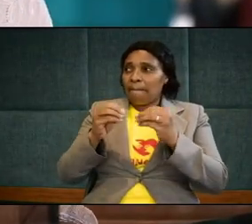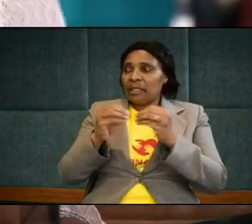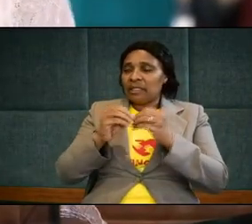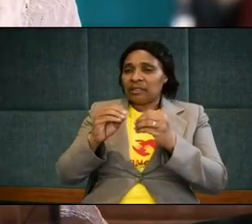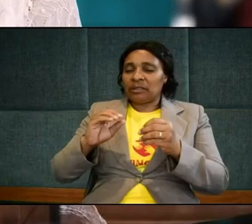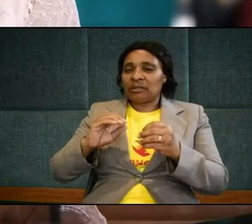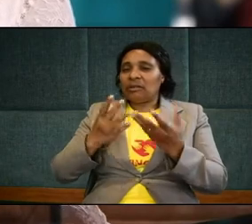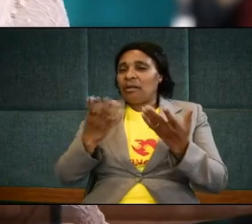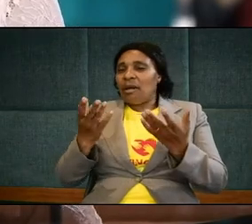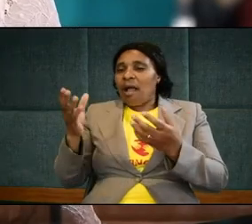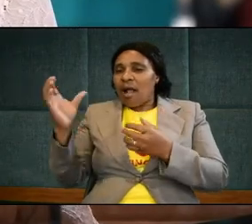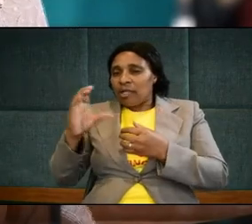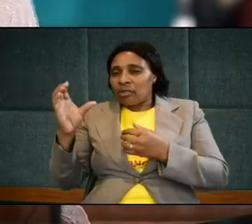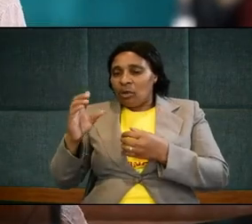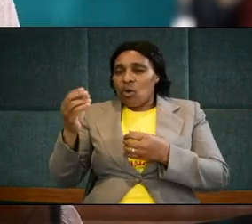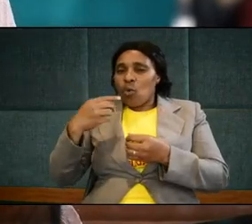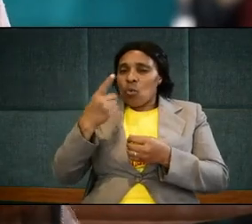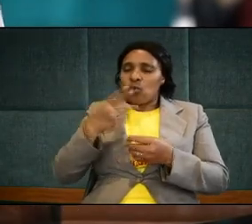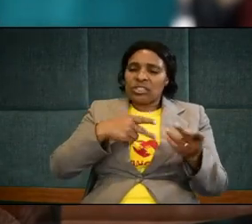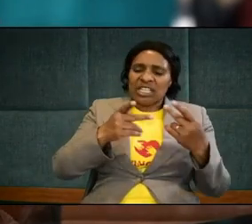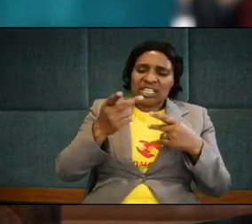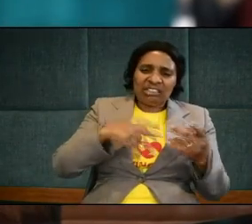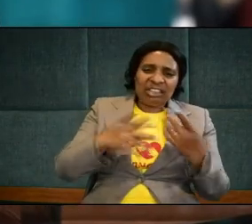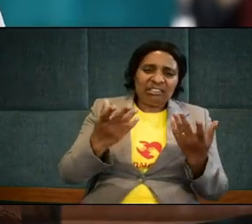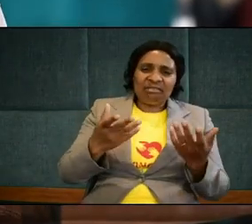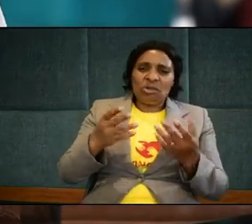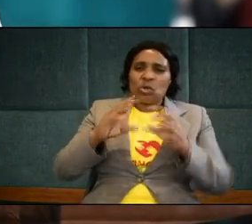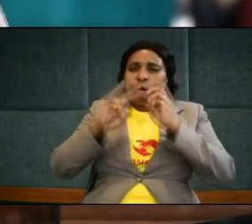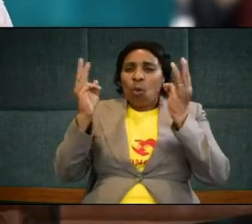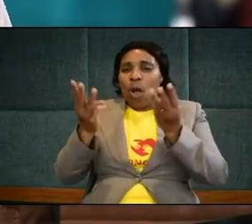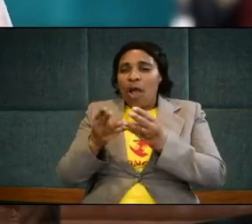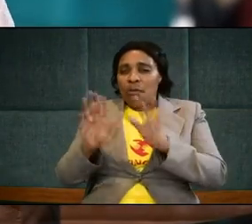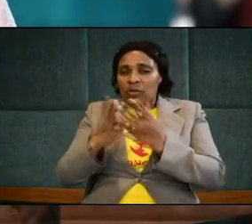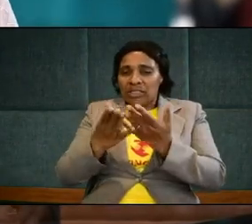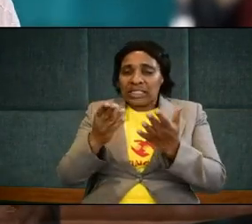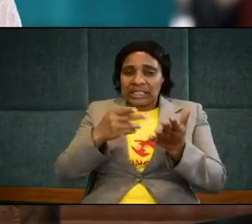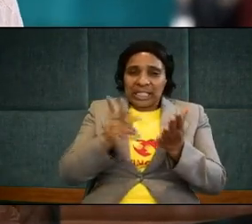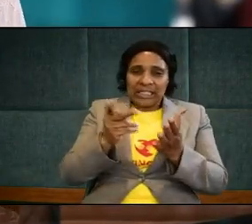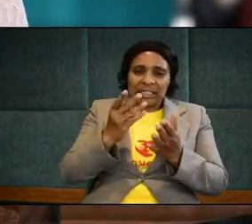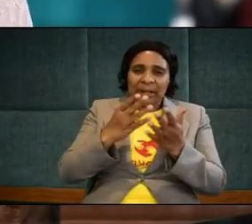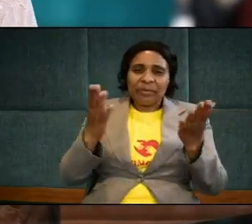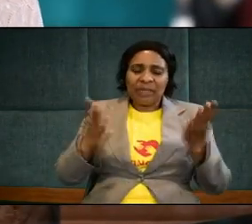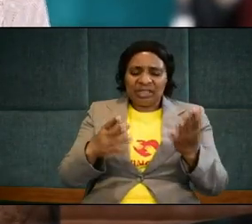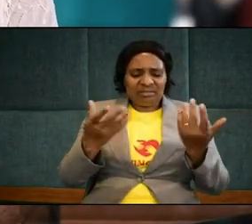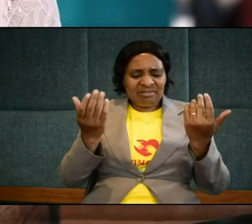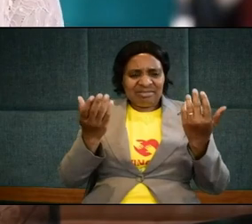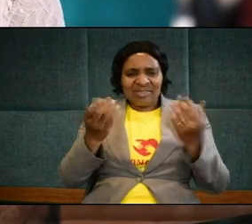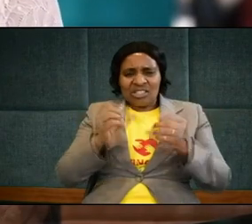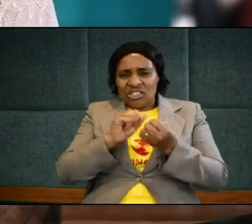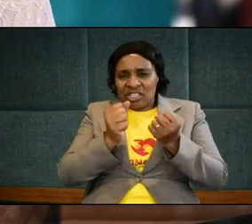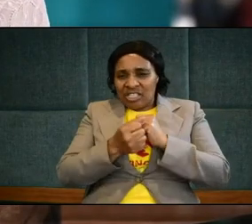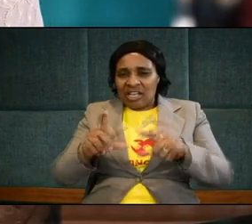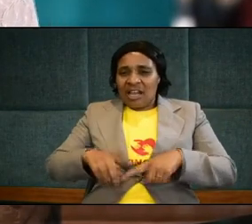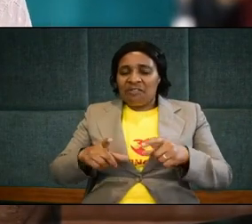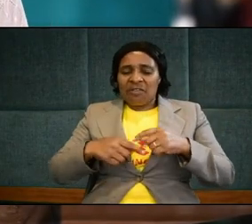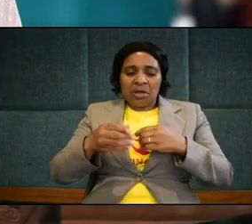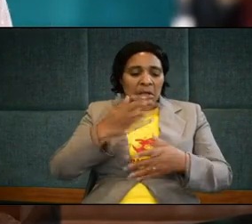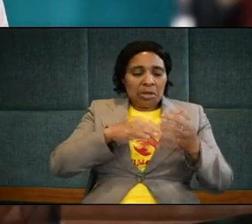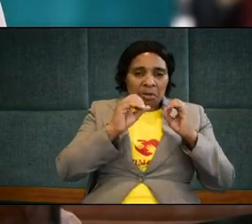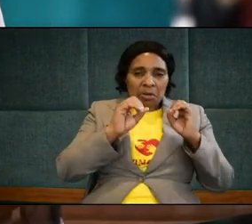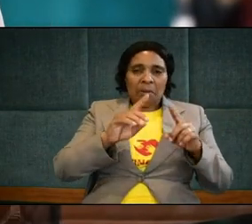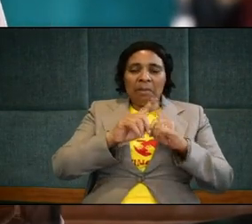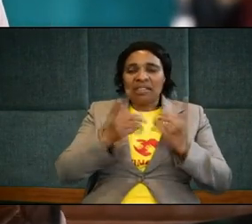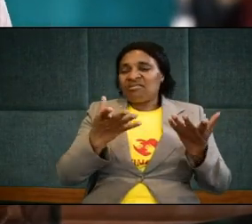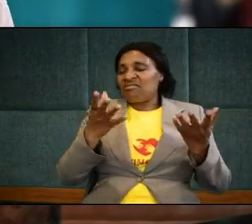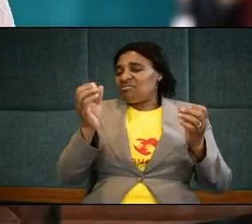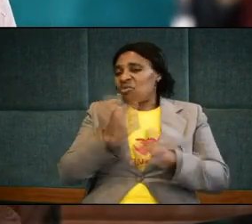vendor who was selling secular books, and he told him, "Let me sell you something that will change your life." The man clearly didn't want to engage, but he couldn't fend